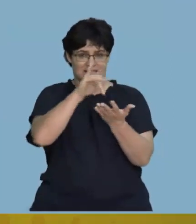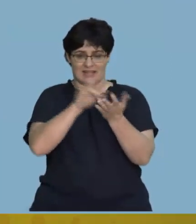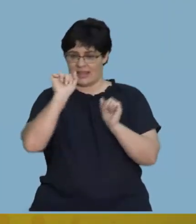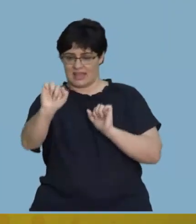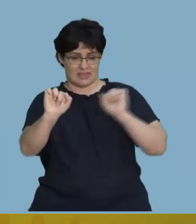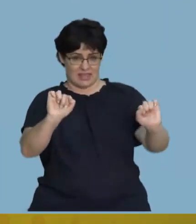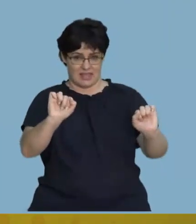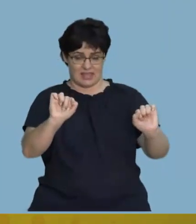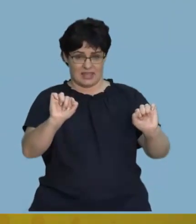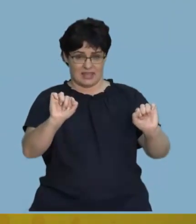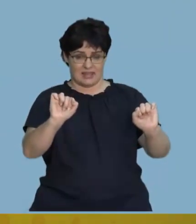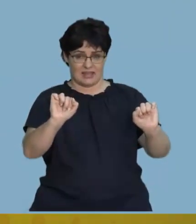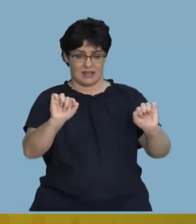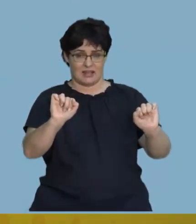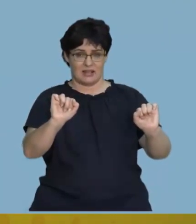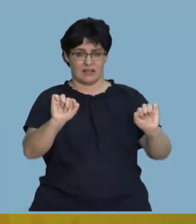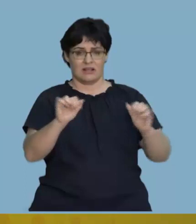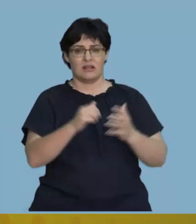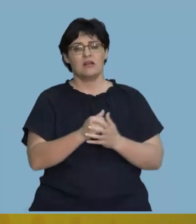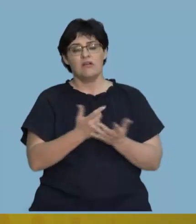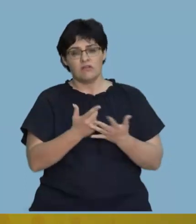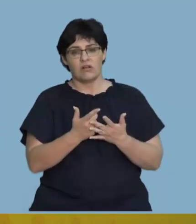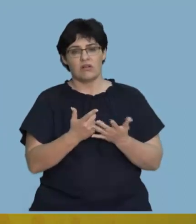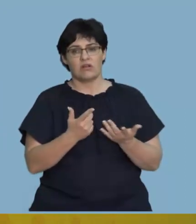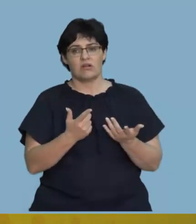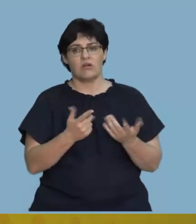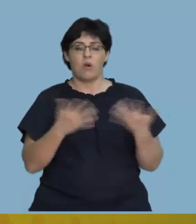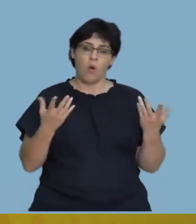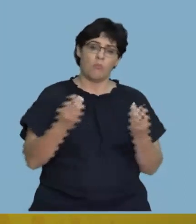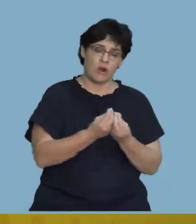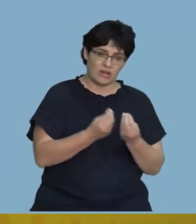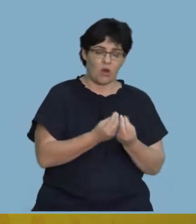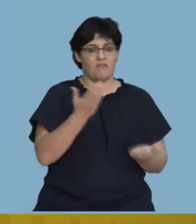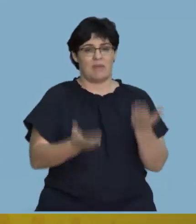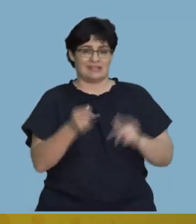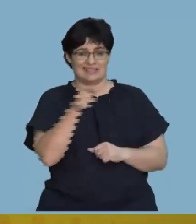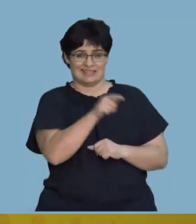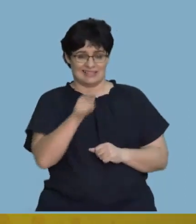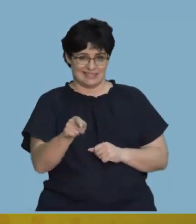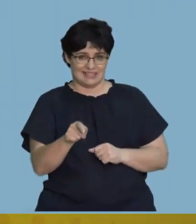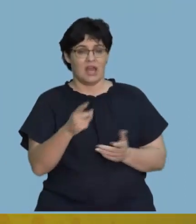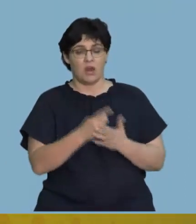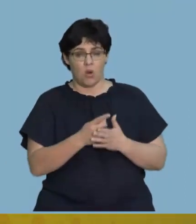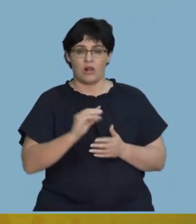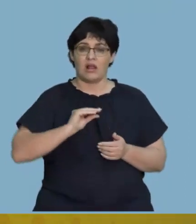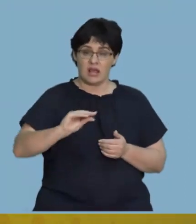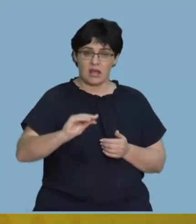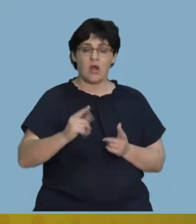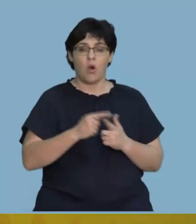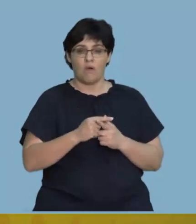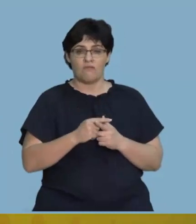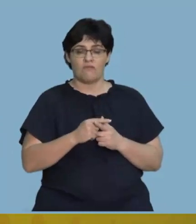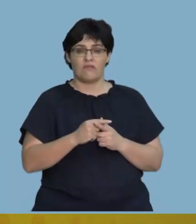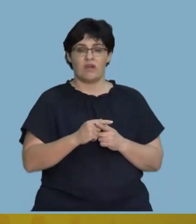as, it's directly proportional to the product of the masses and inversely proportional to the square of the